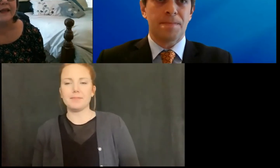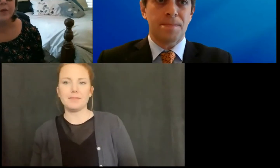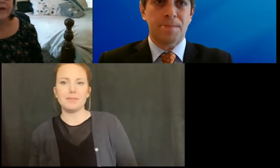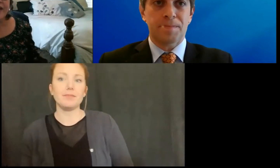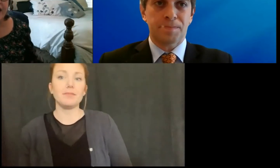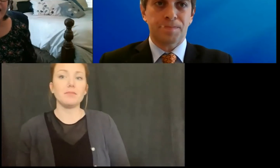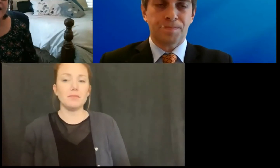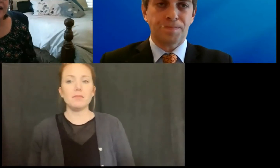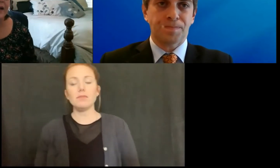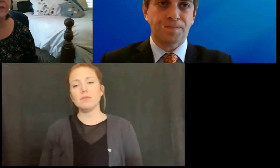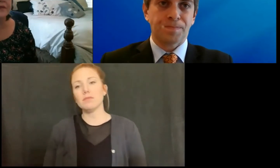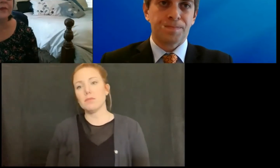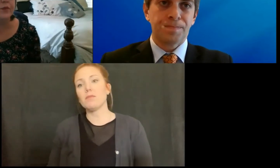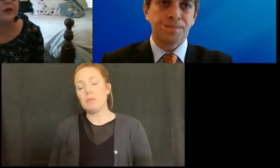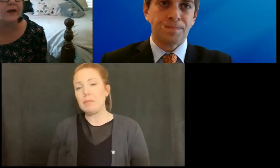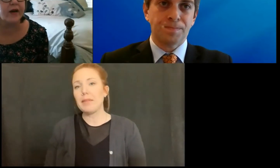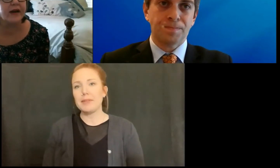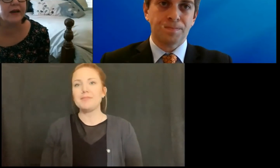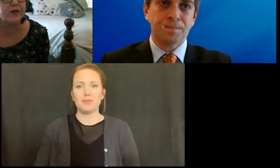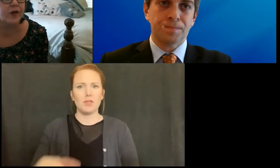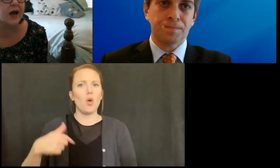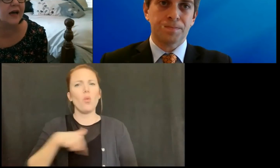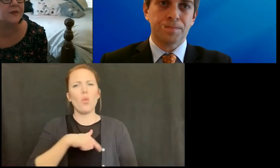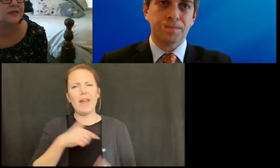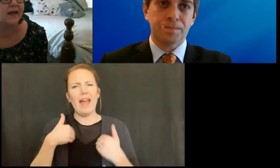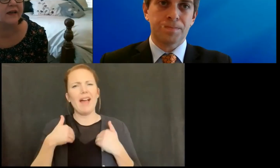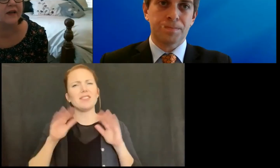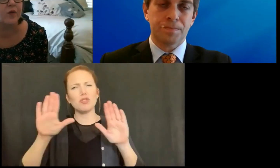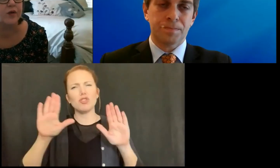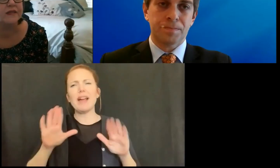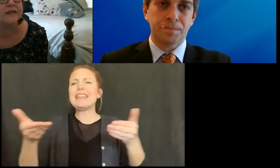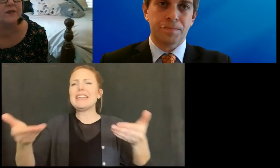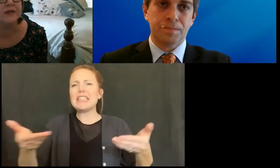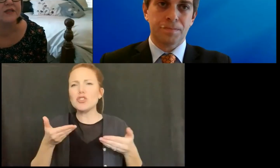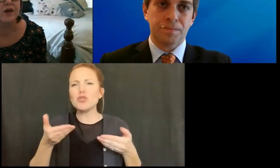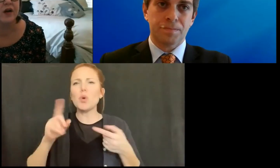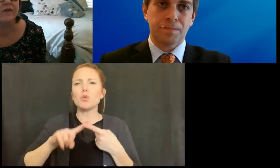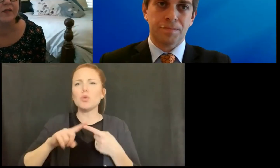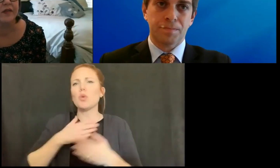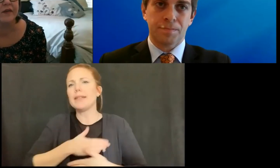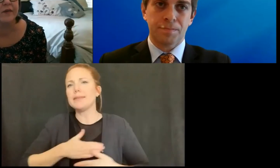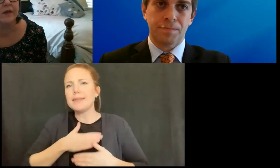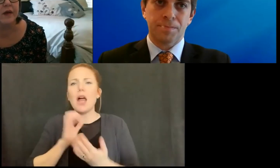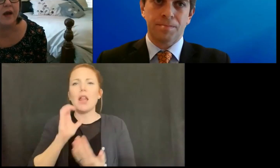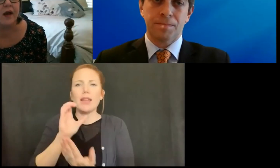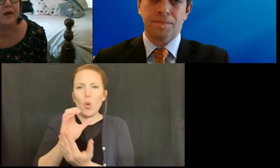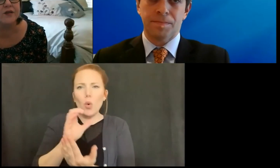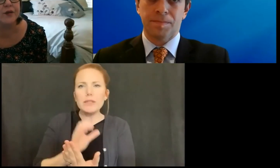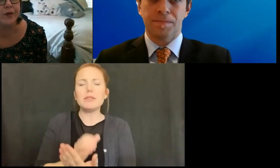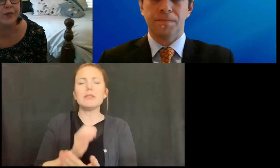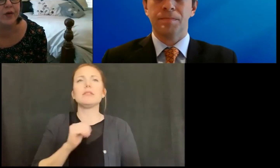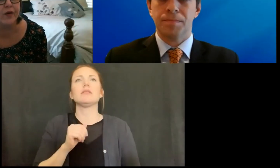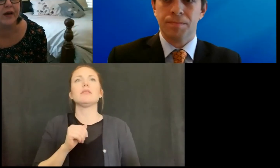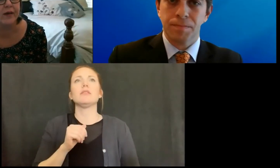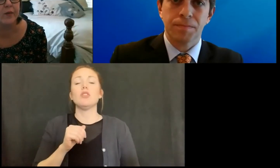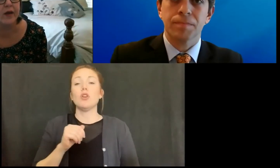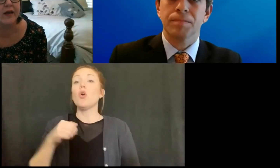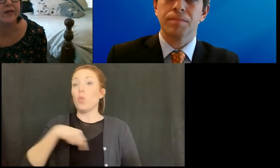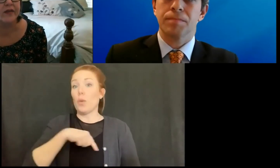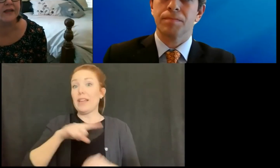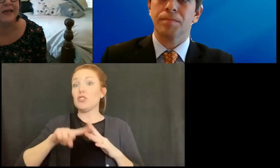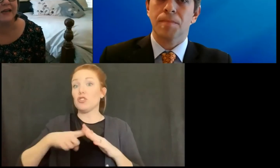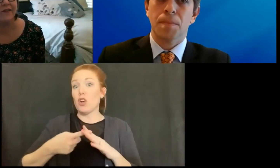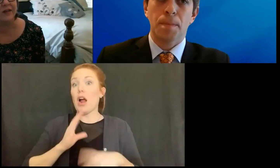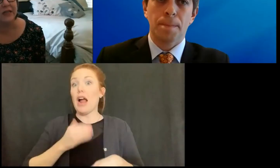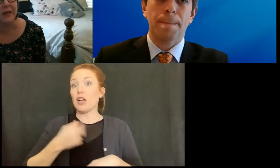I think we've got some really great intro to hospitality courses. We start off the 2-year program